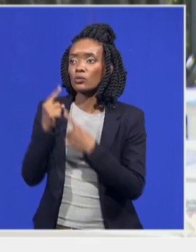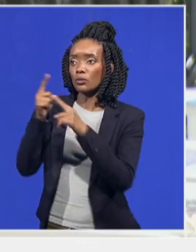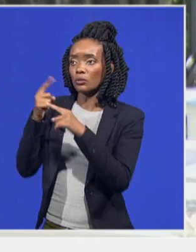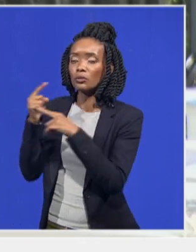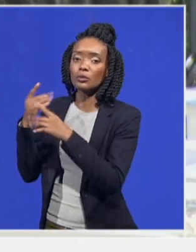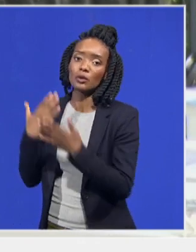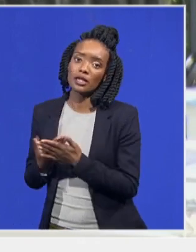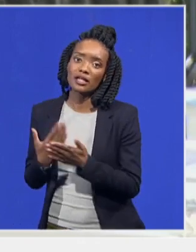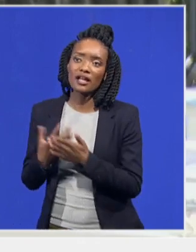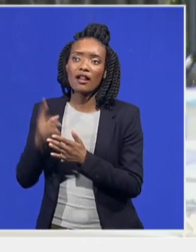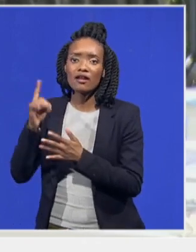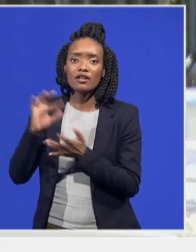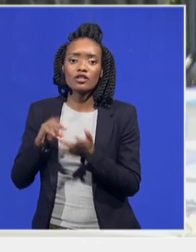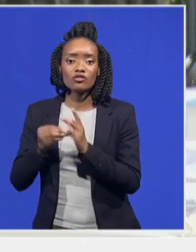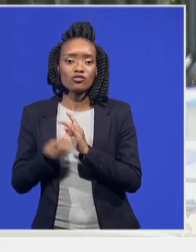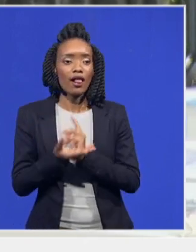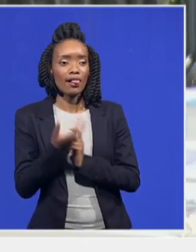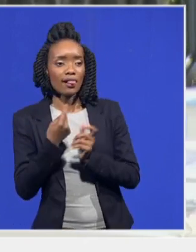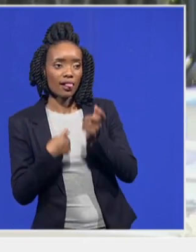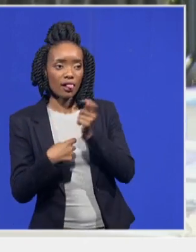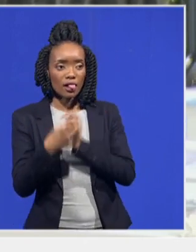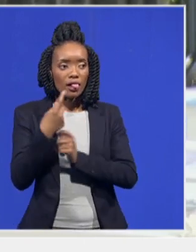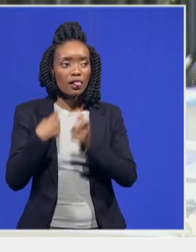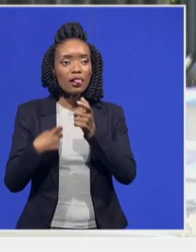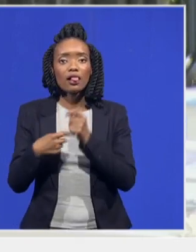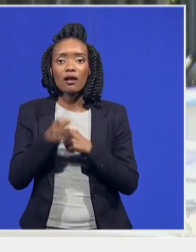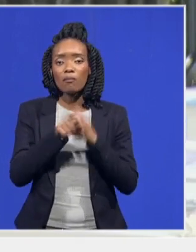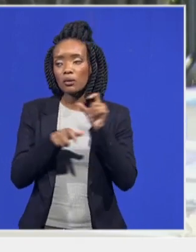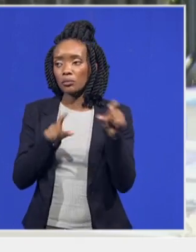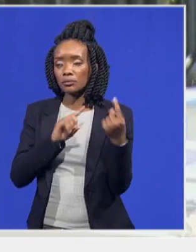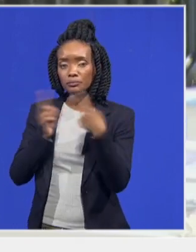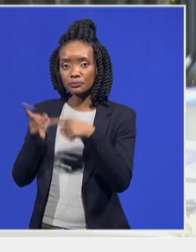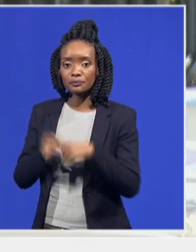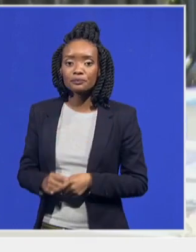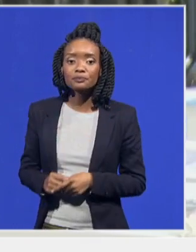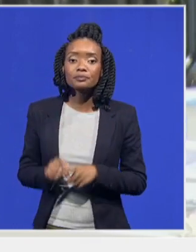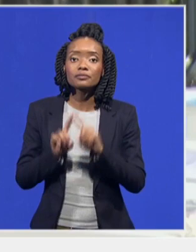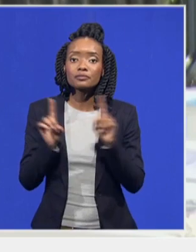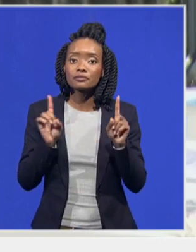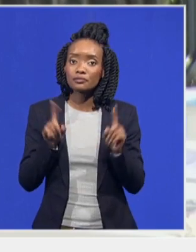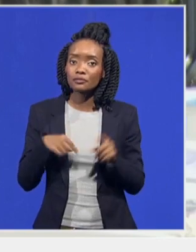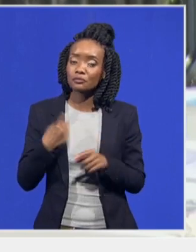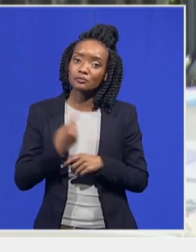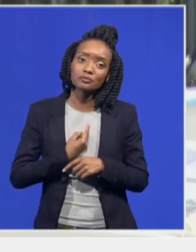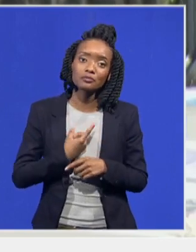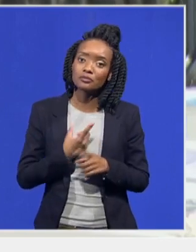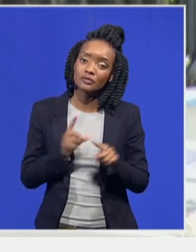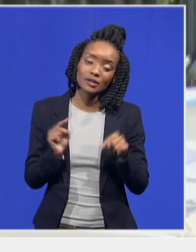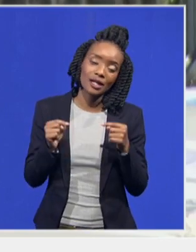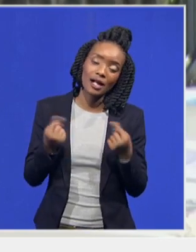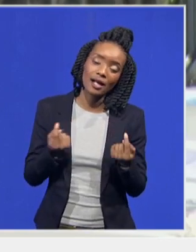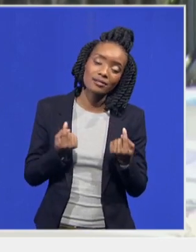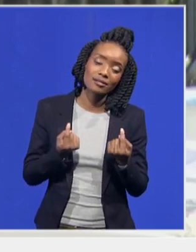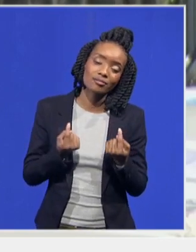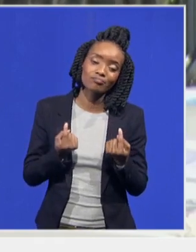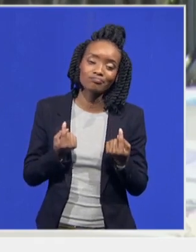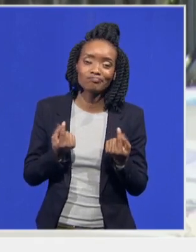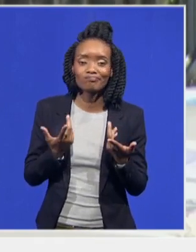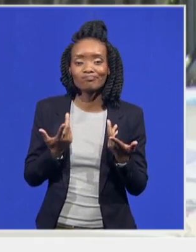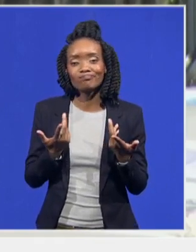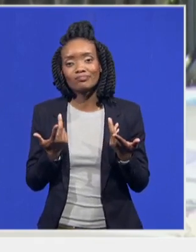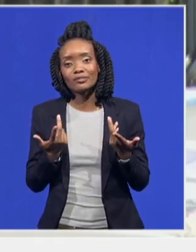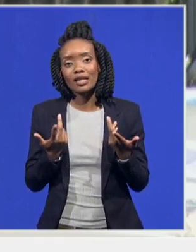to try and attract potential buyers. But we can't run away from the fact that some have not been able